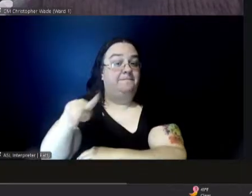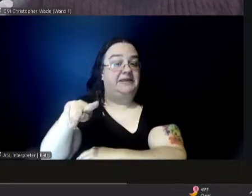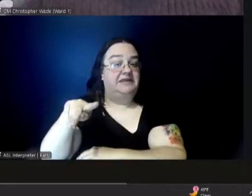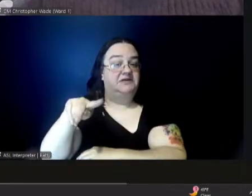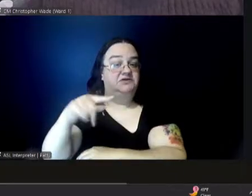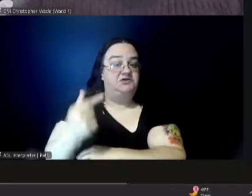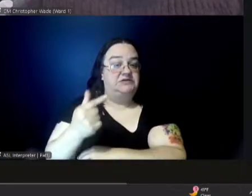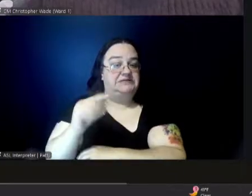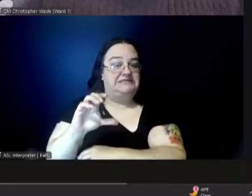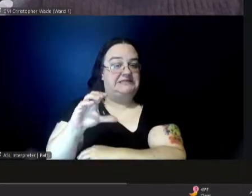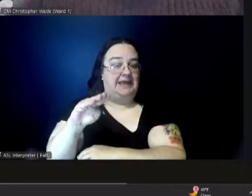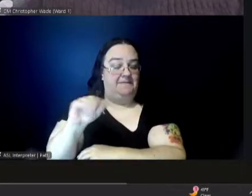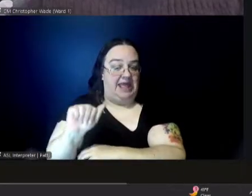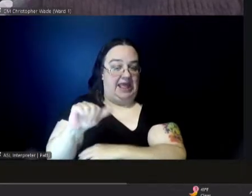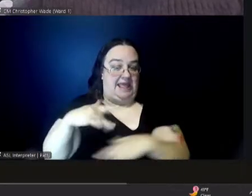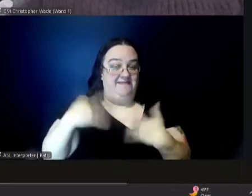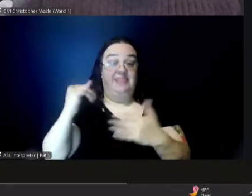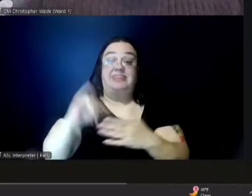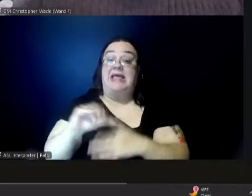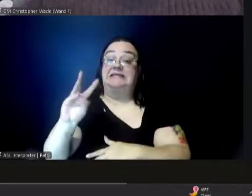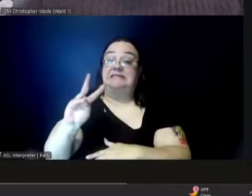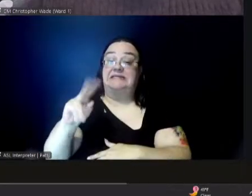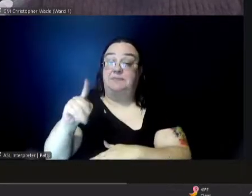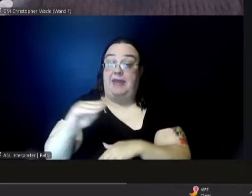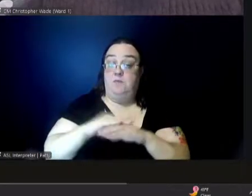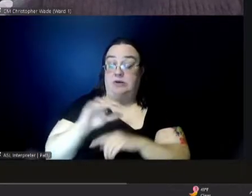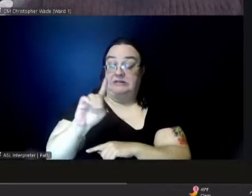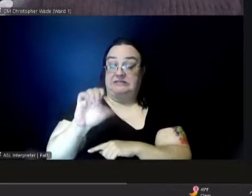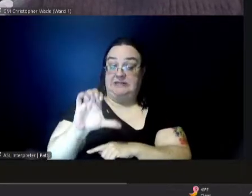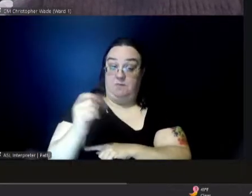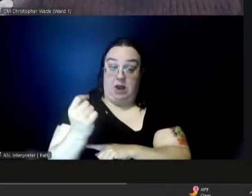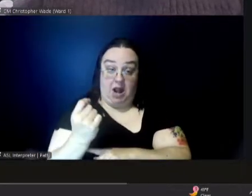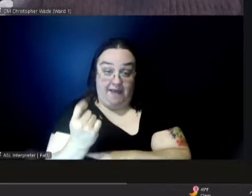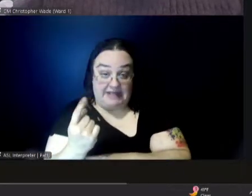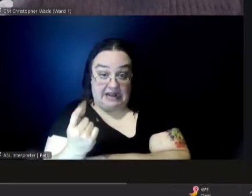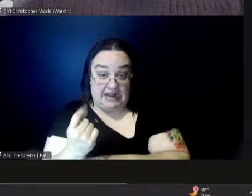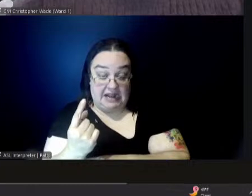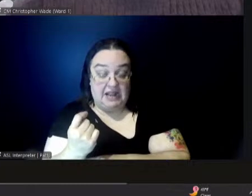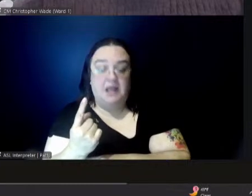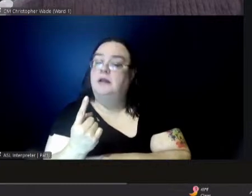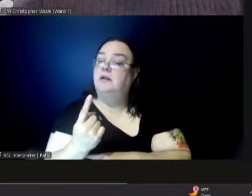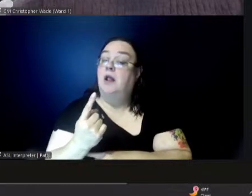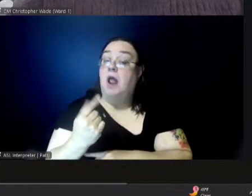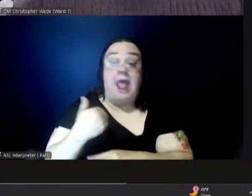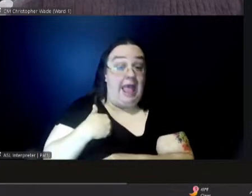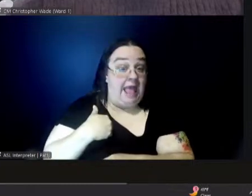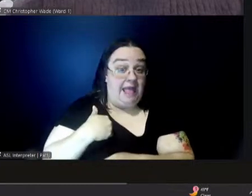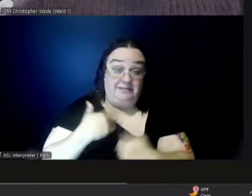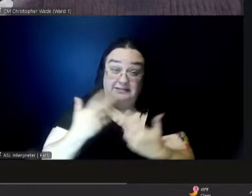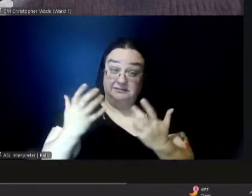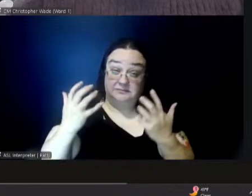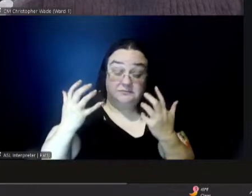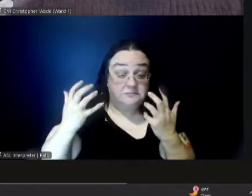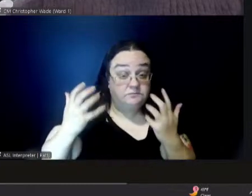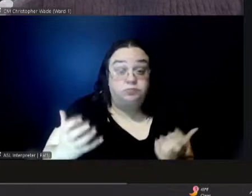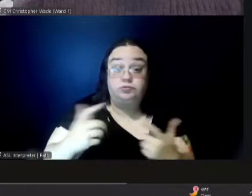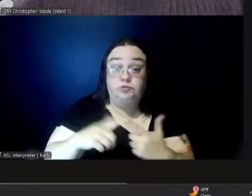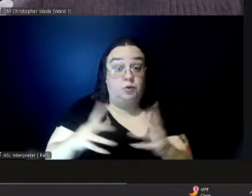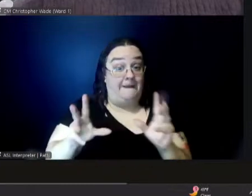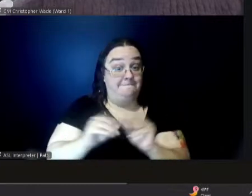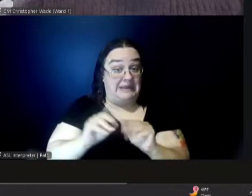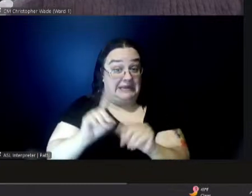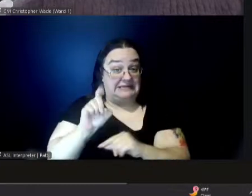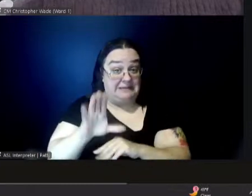is 6 p.m. on the 11th of December. Is there a desire to meet in December after